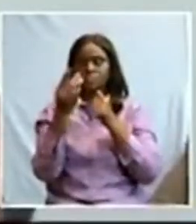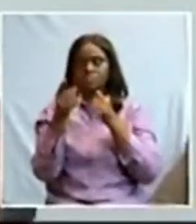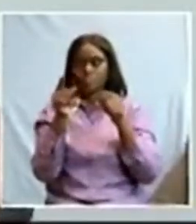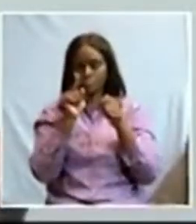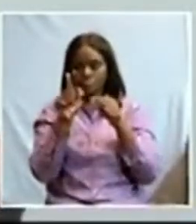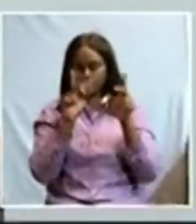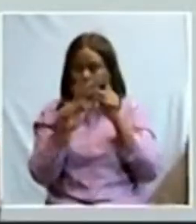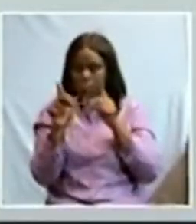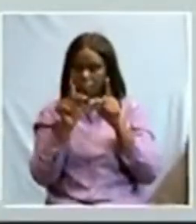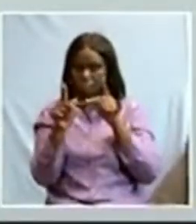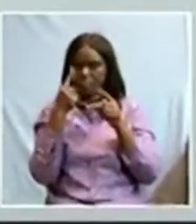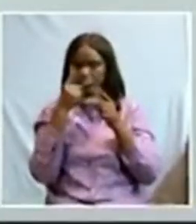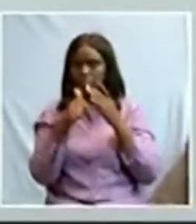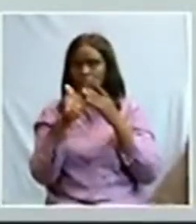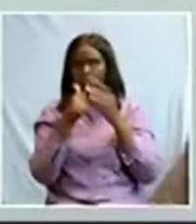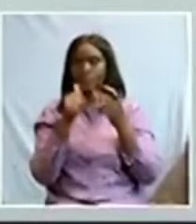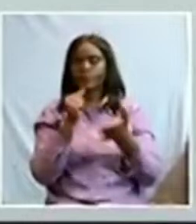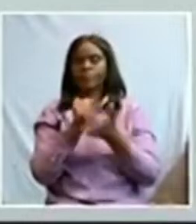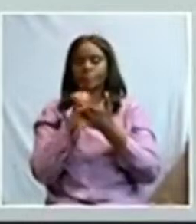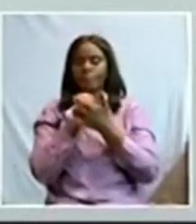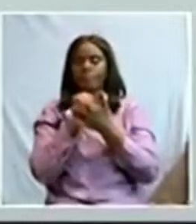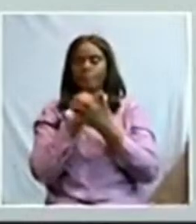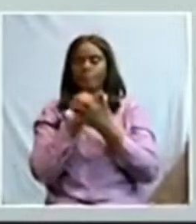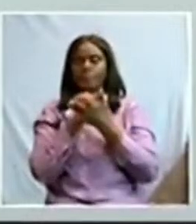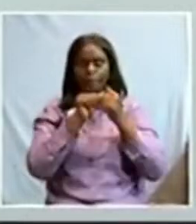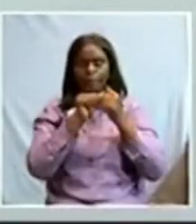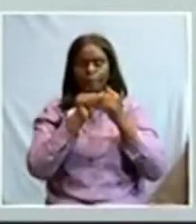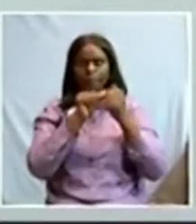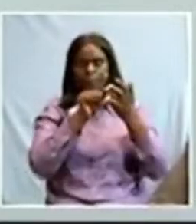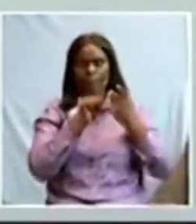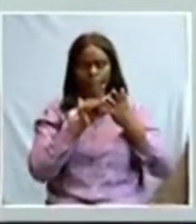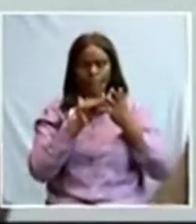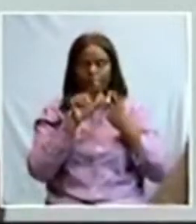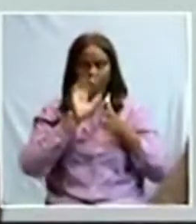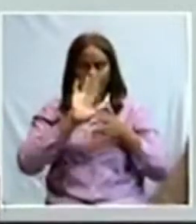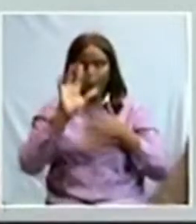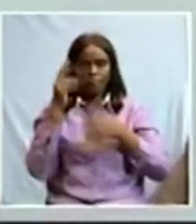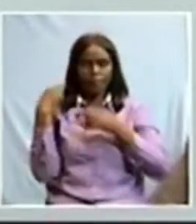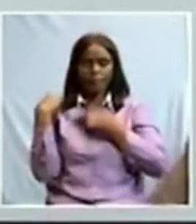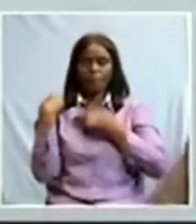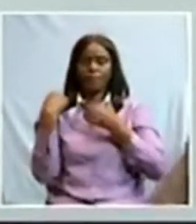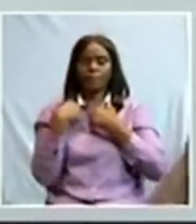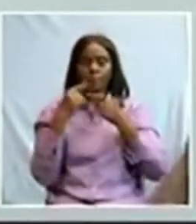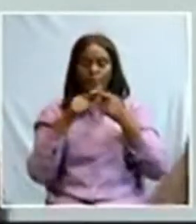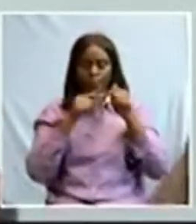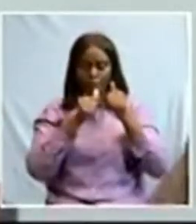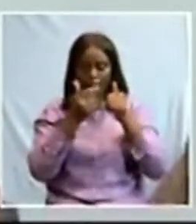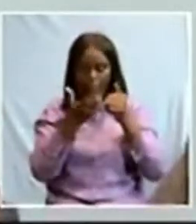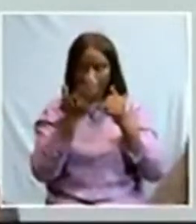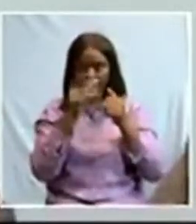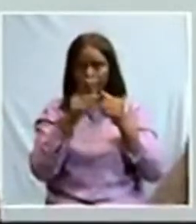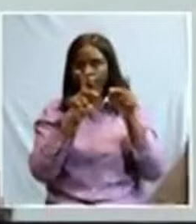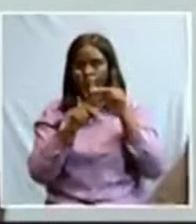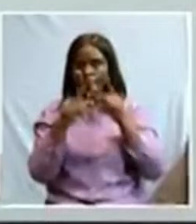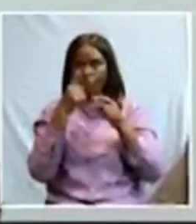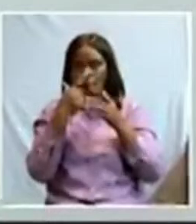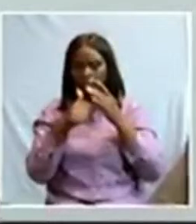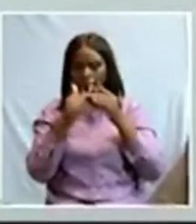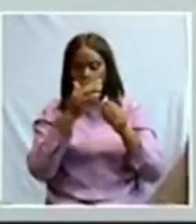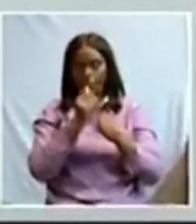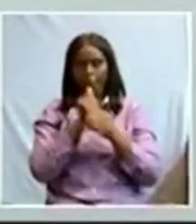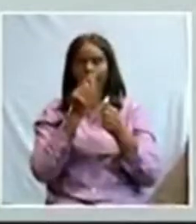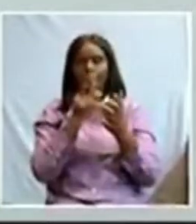these people who are being assisted with loans. It is your duty to follow up these people who have